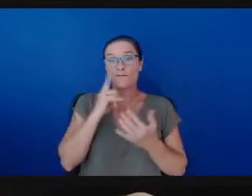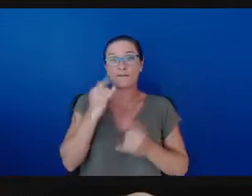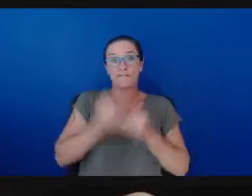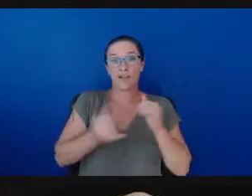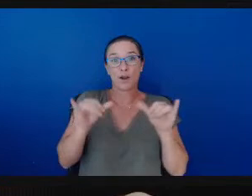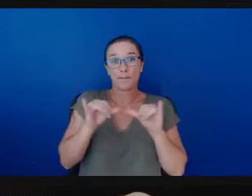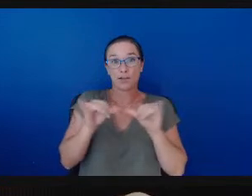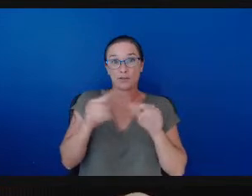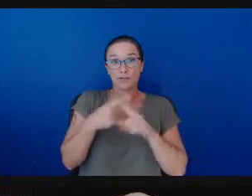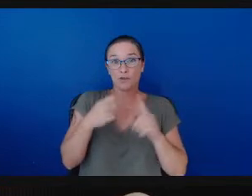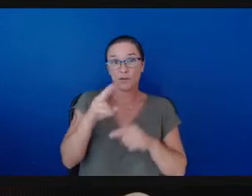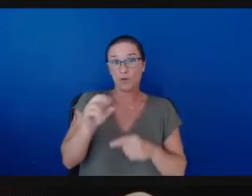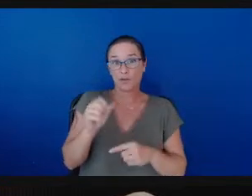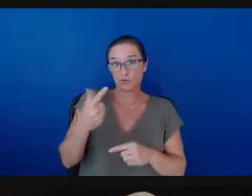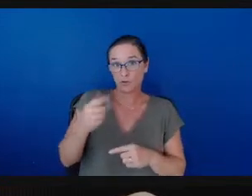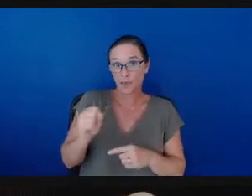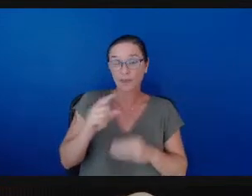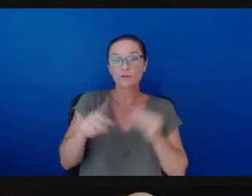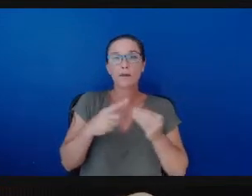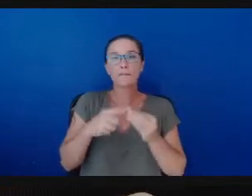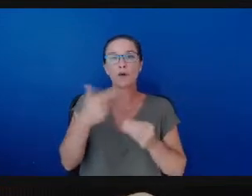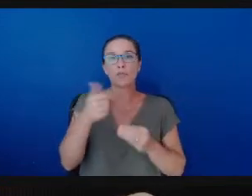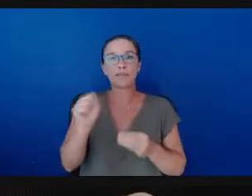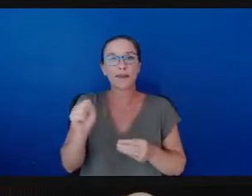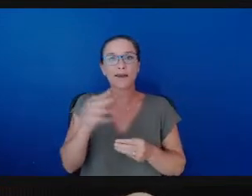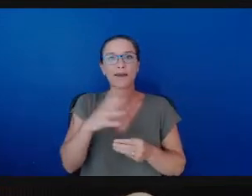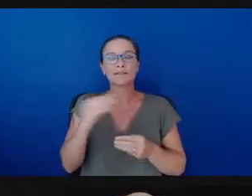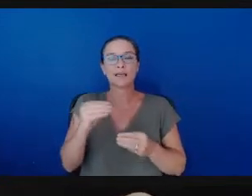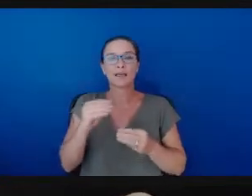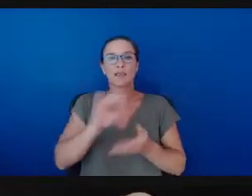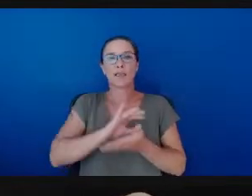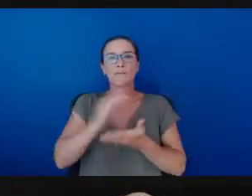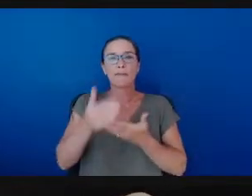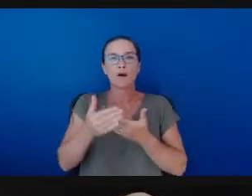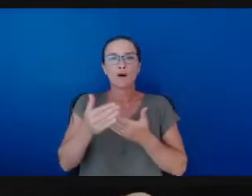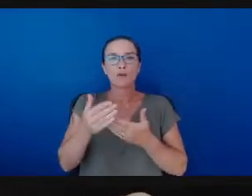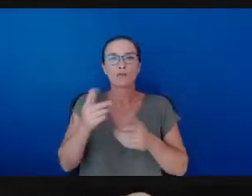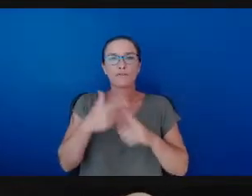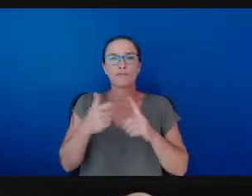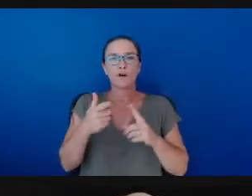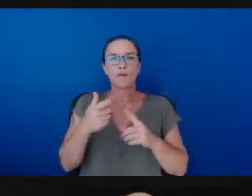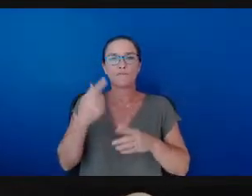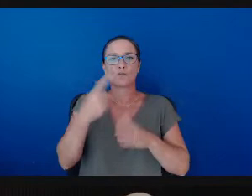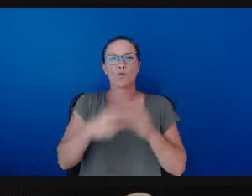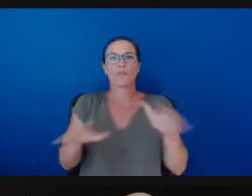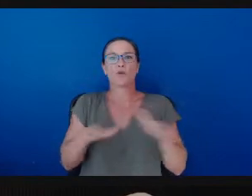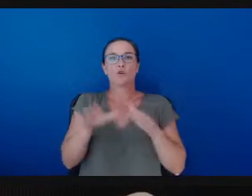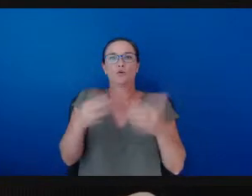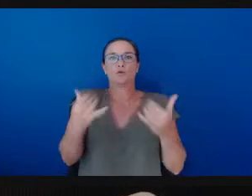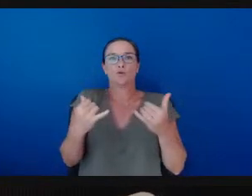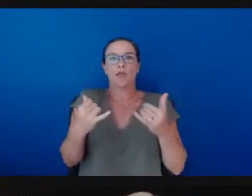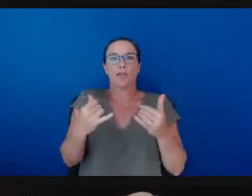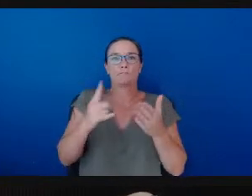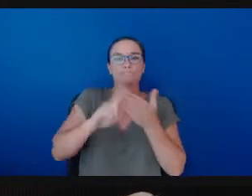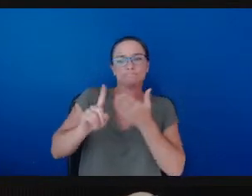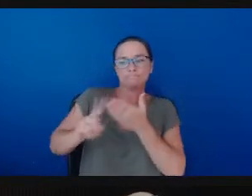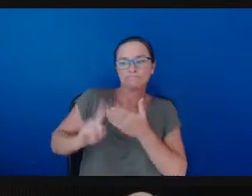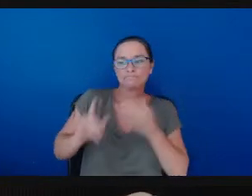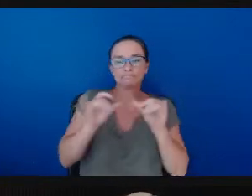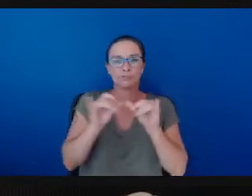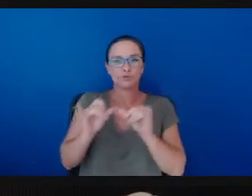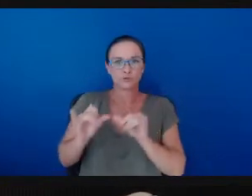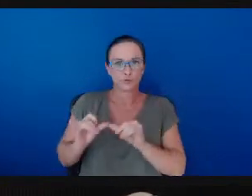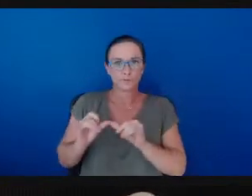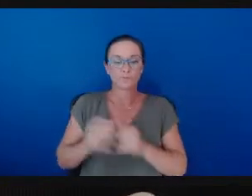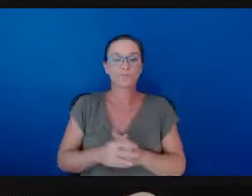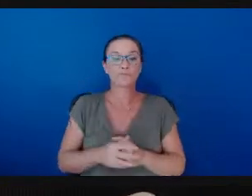from the USGS on the gas and volume and eruption rate from their work that was done in the field today. So in